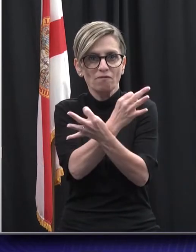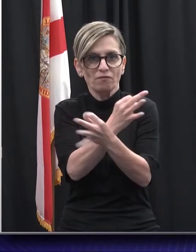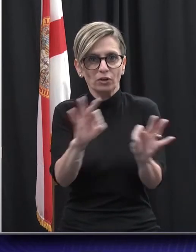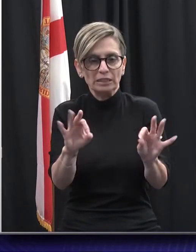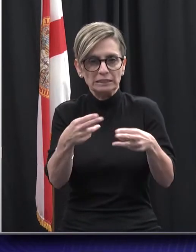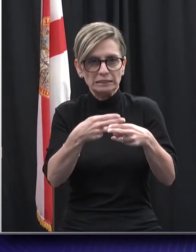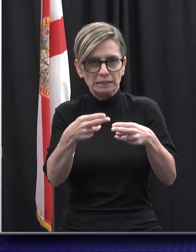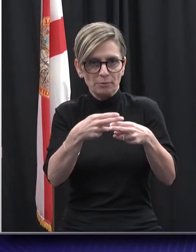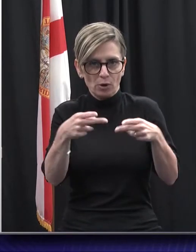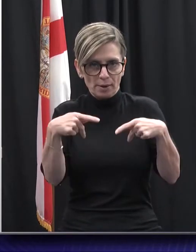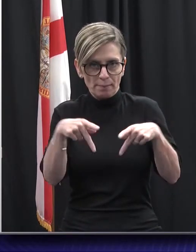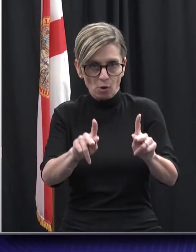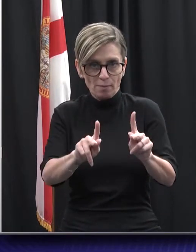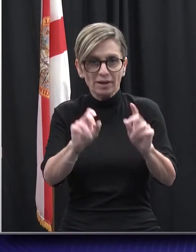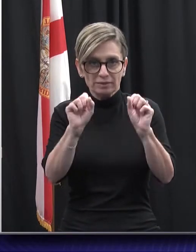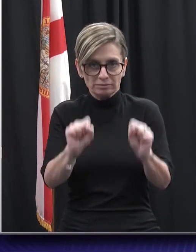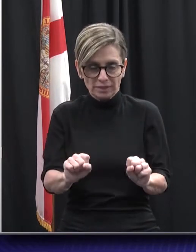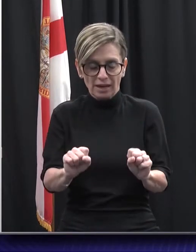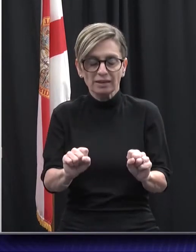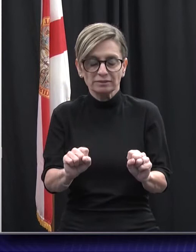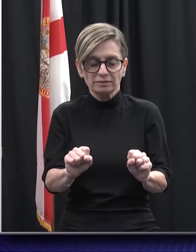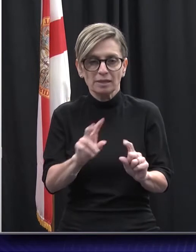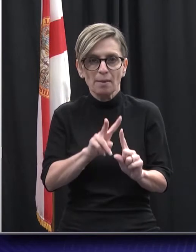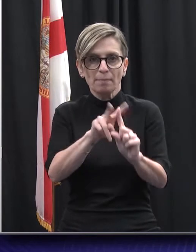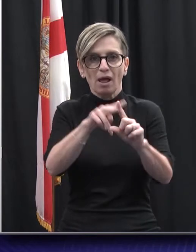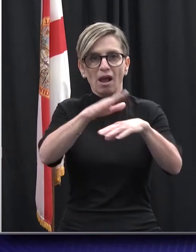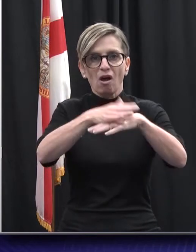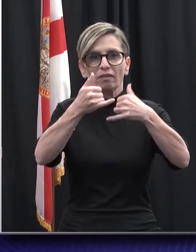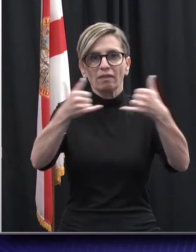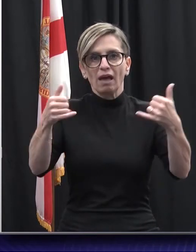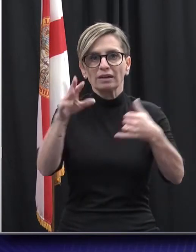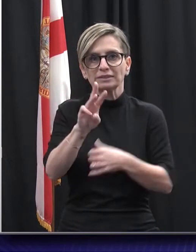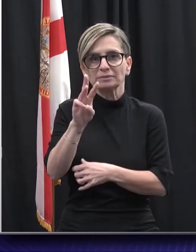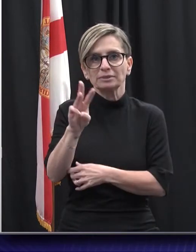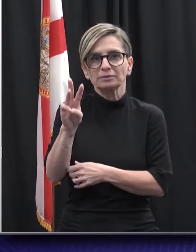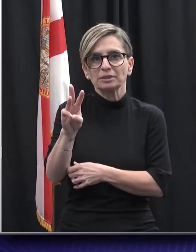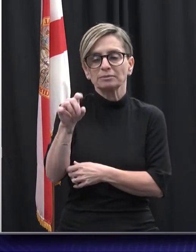permit can do so online at